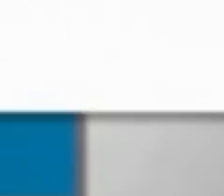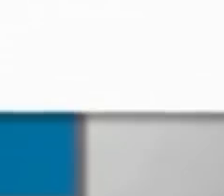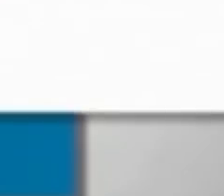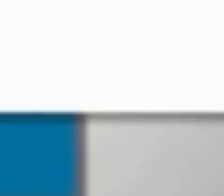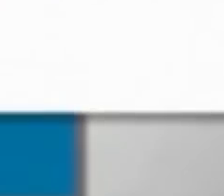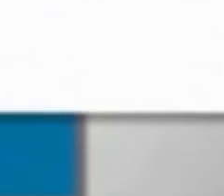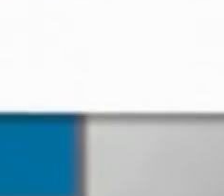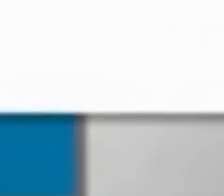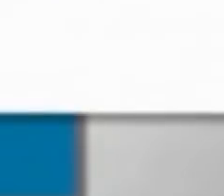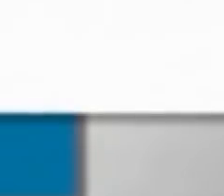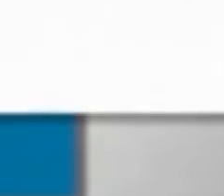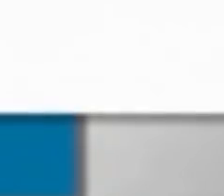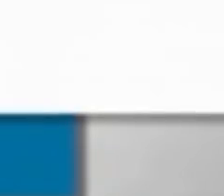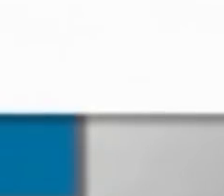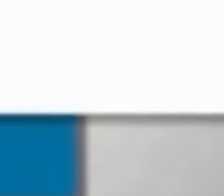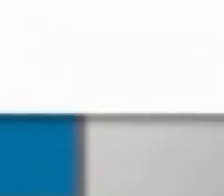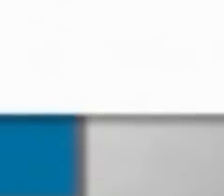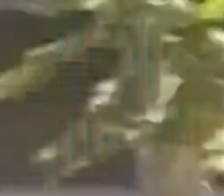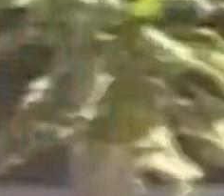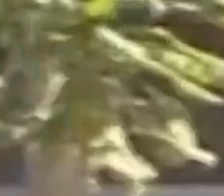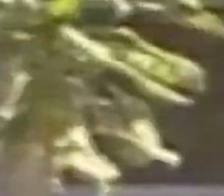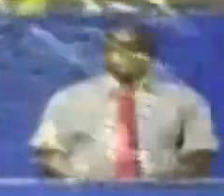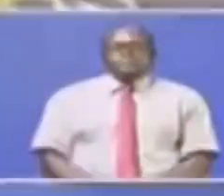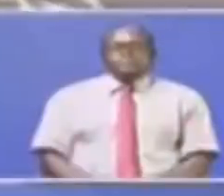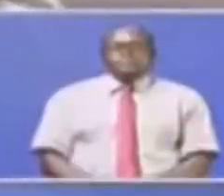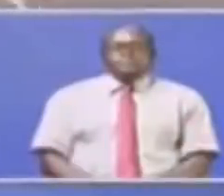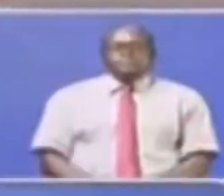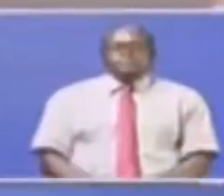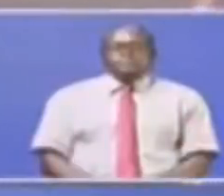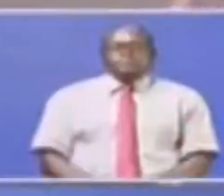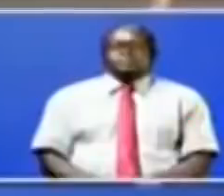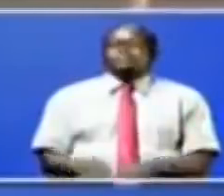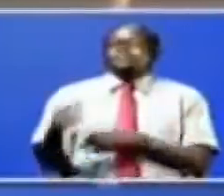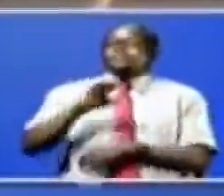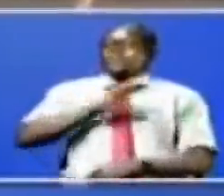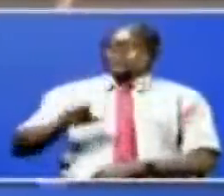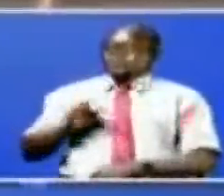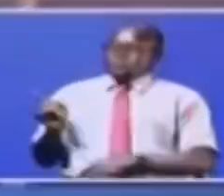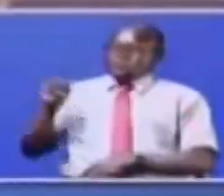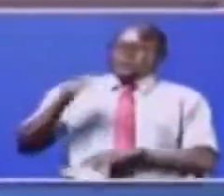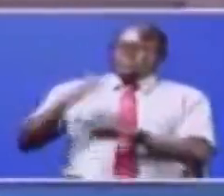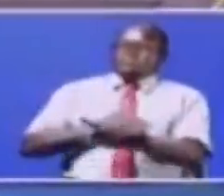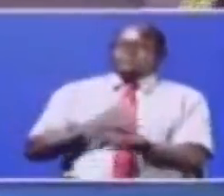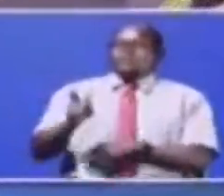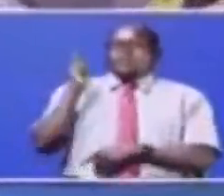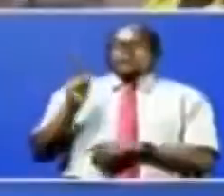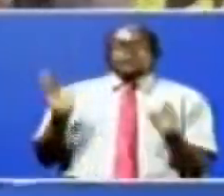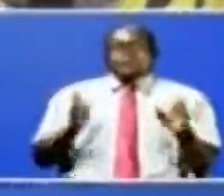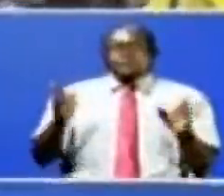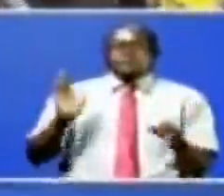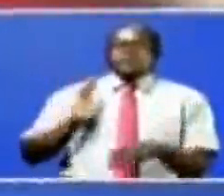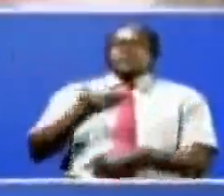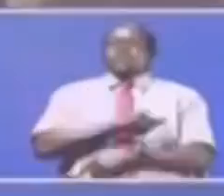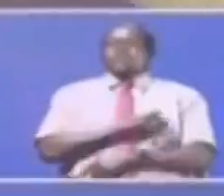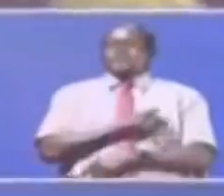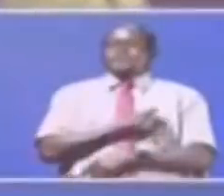in terms of dealing with the raised issues. The commission is also expected to appear before the Legal Affairs Committee in the National